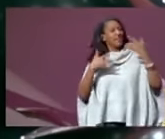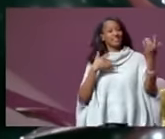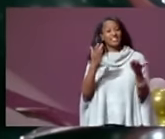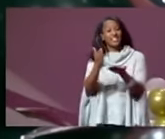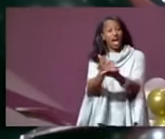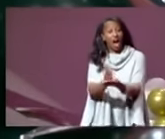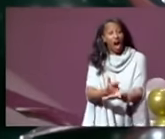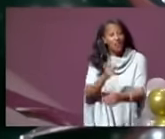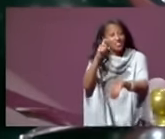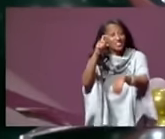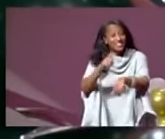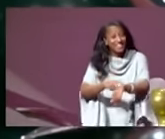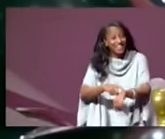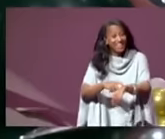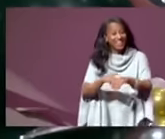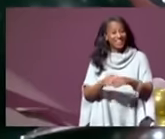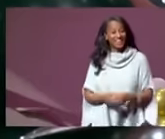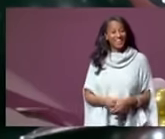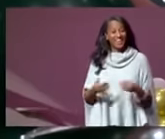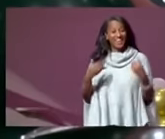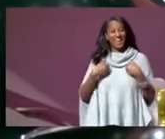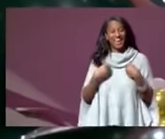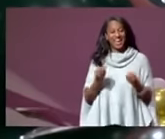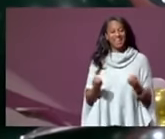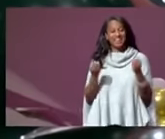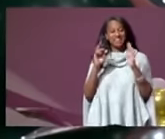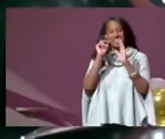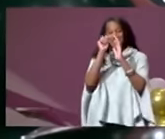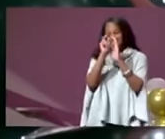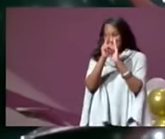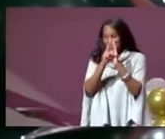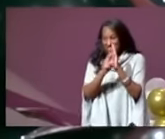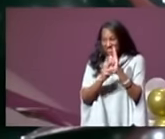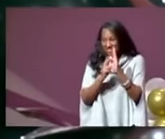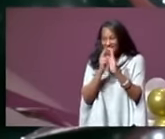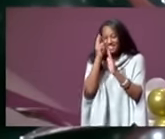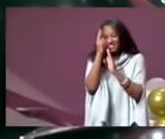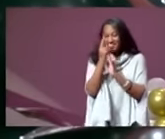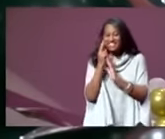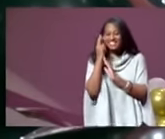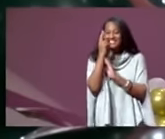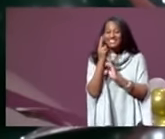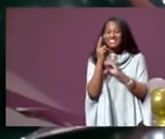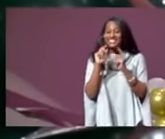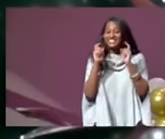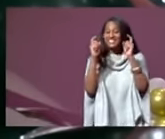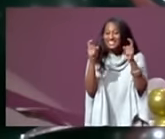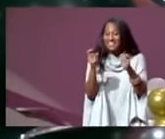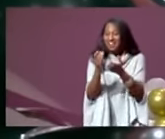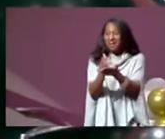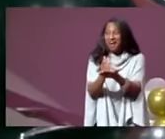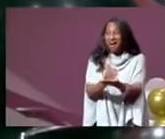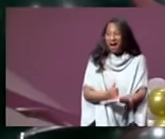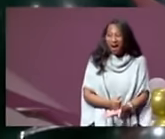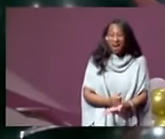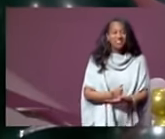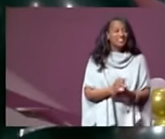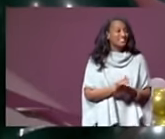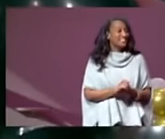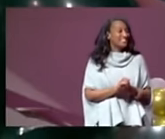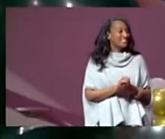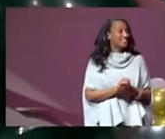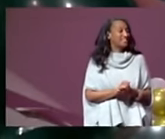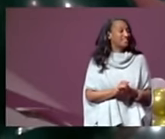because we know we have so many reasons that we are to give. We're going to urge, I challenge you today as we end this year. Amen.